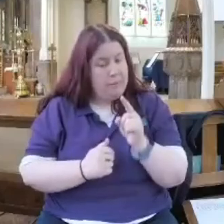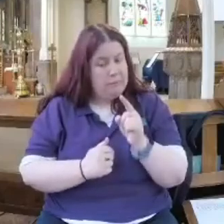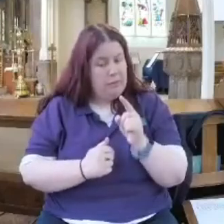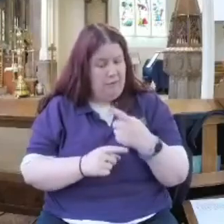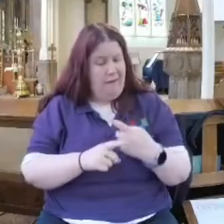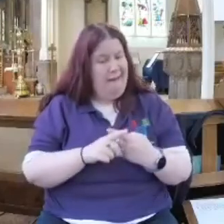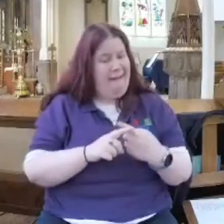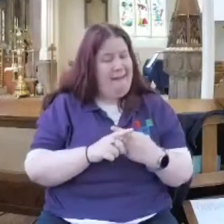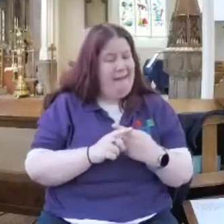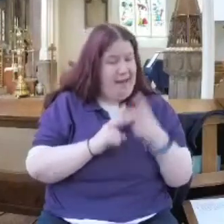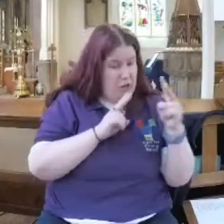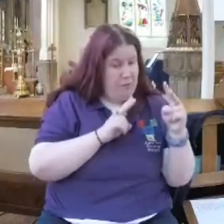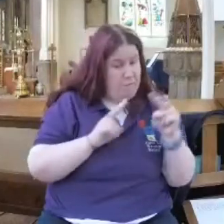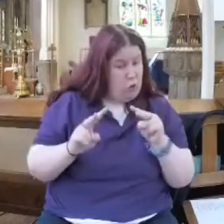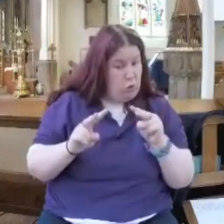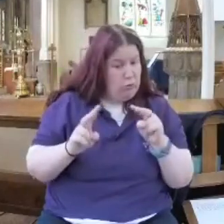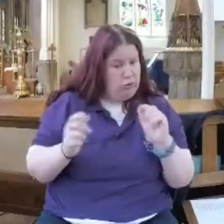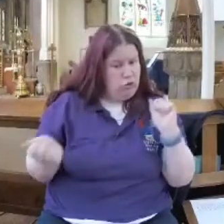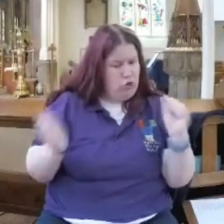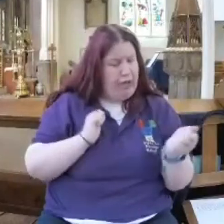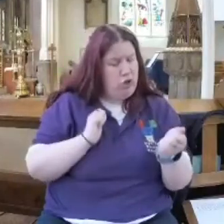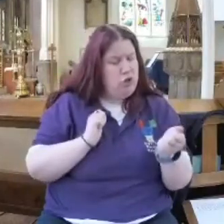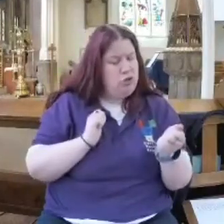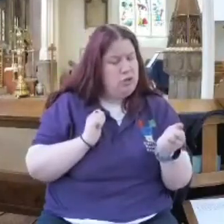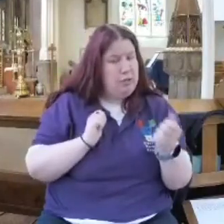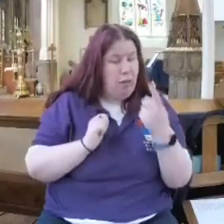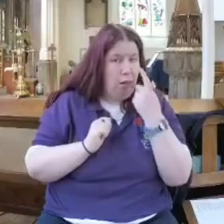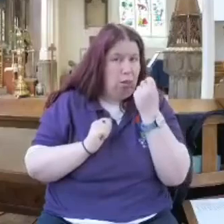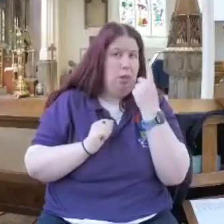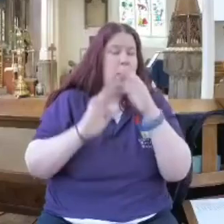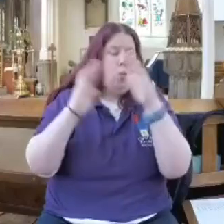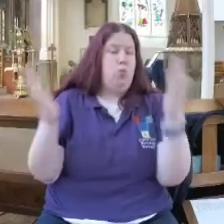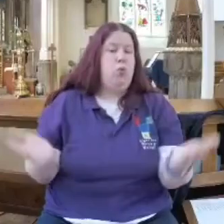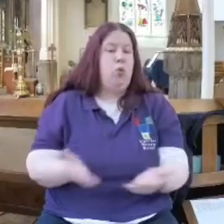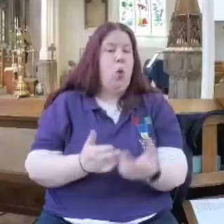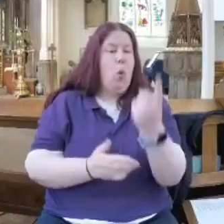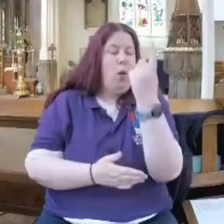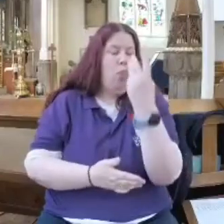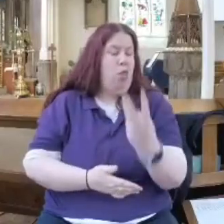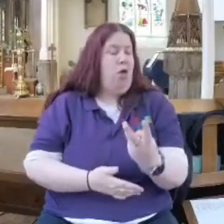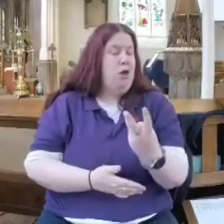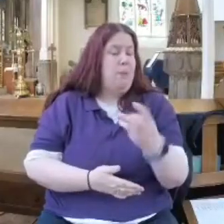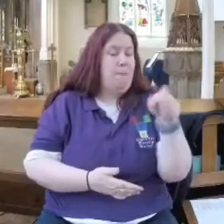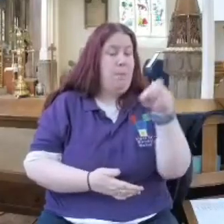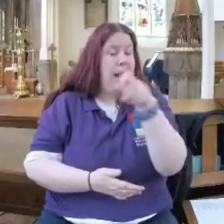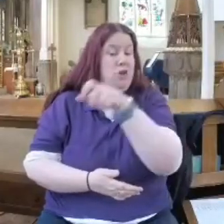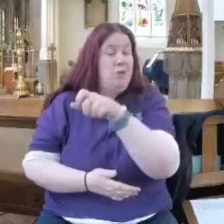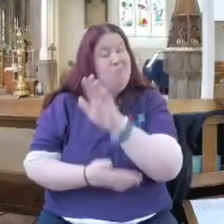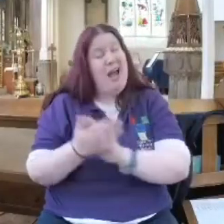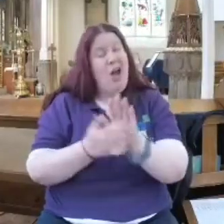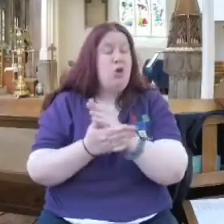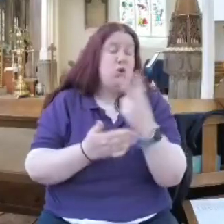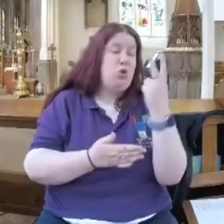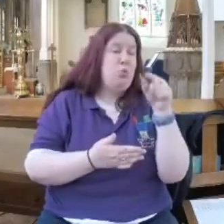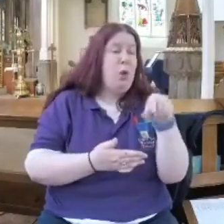view, if we get a global perspective, we might be encouraged to know that a third of the world's population, some 2.3